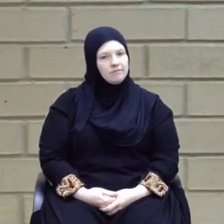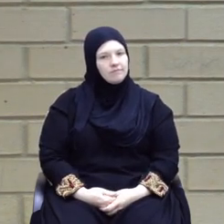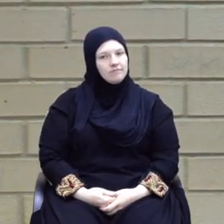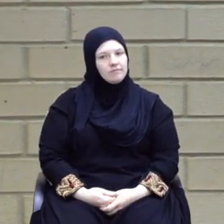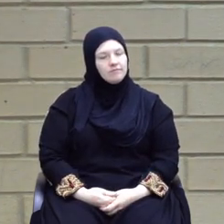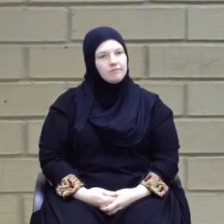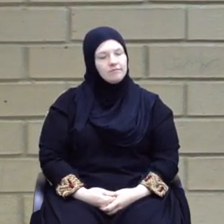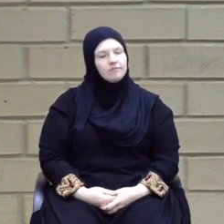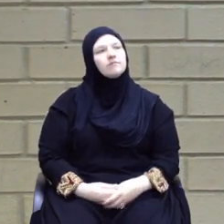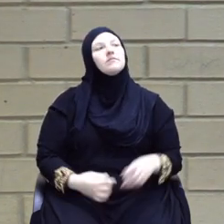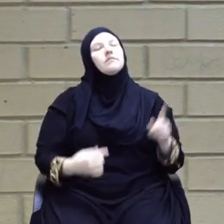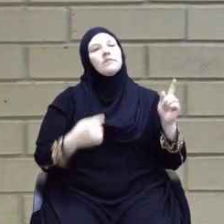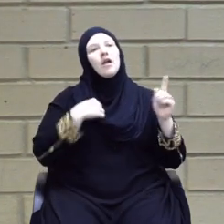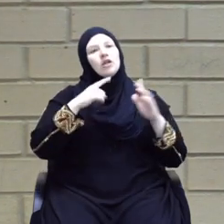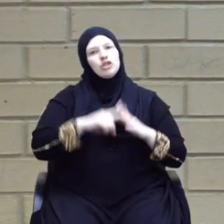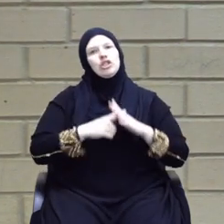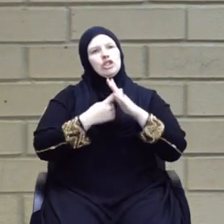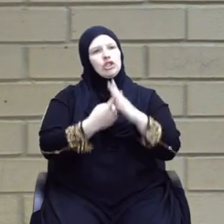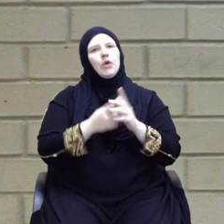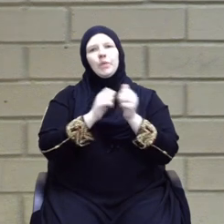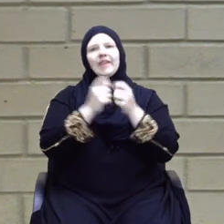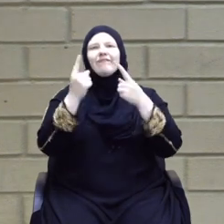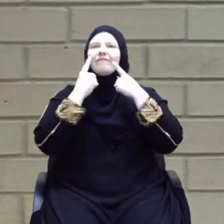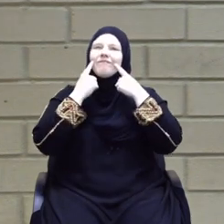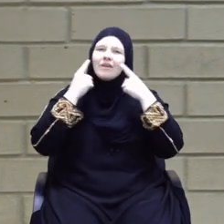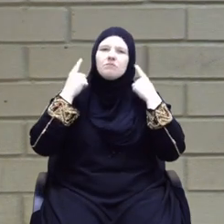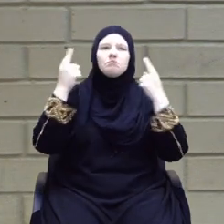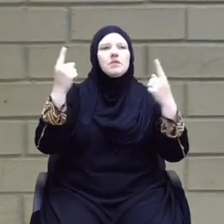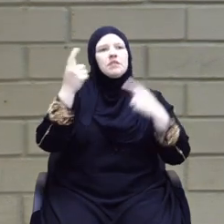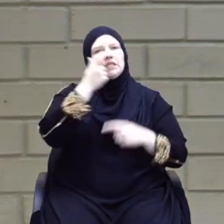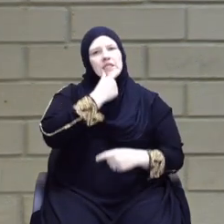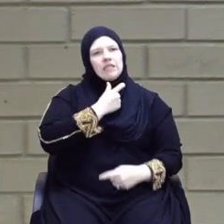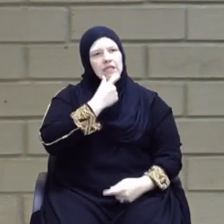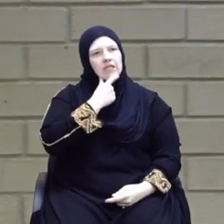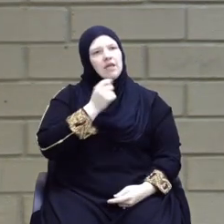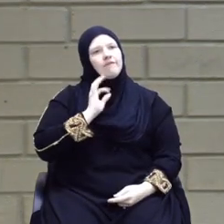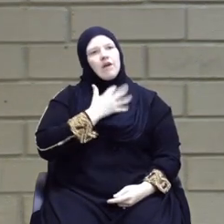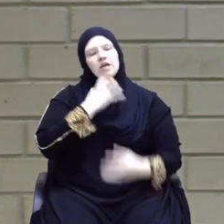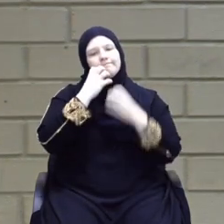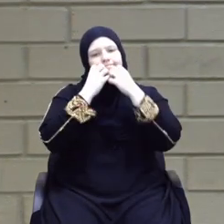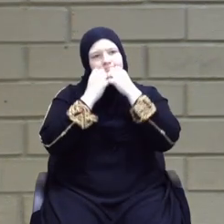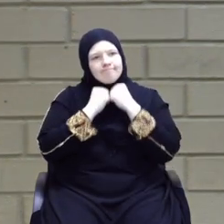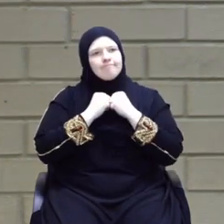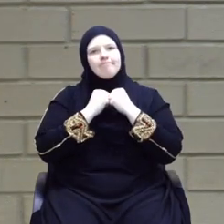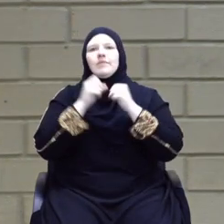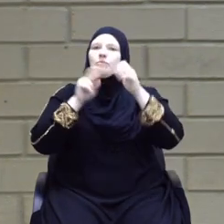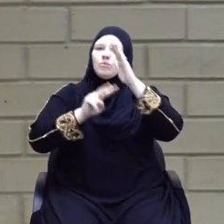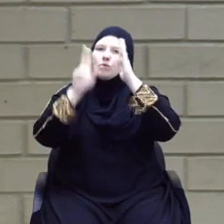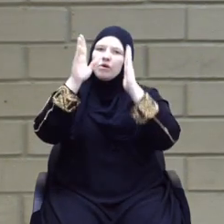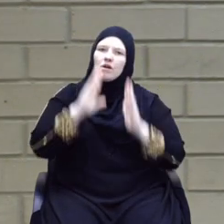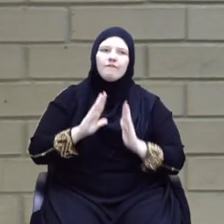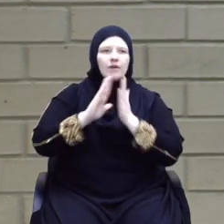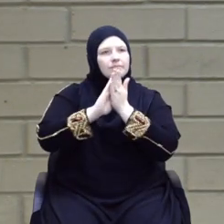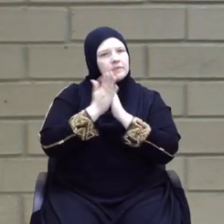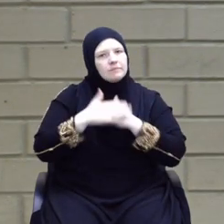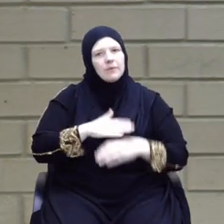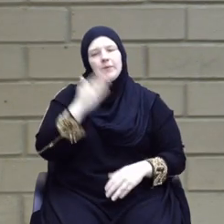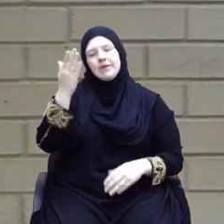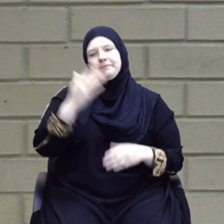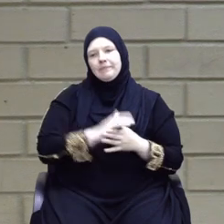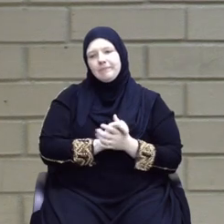I started with this famous hadith of our beloved Prophet Muhammad sallallahu alayhi wa sallam